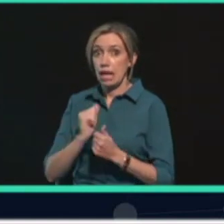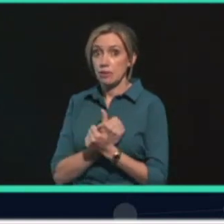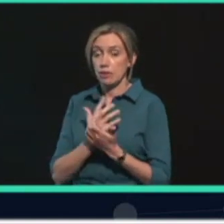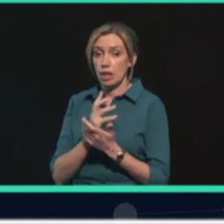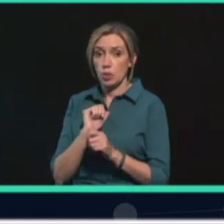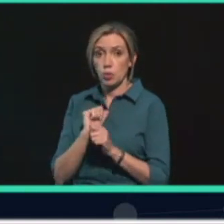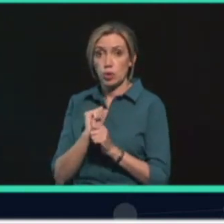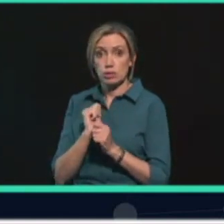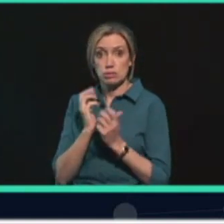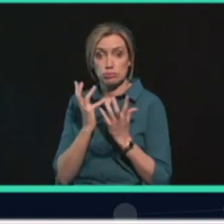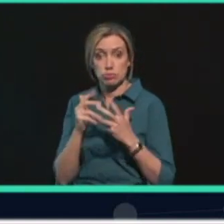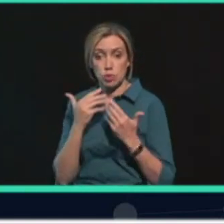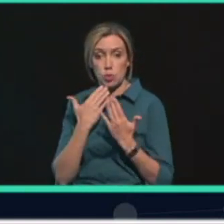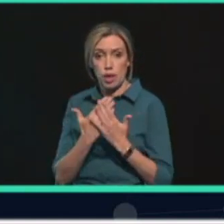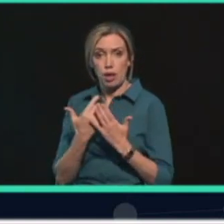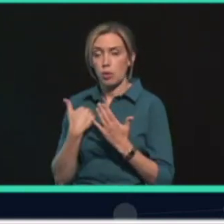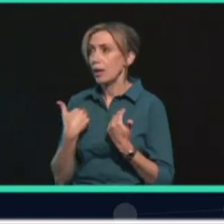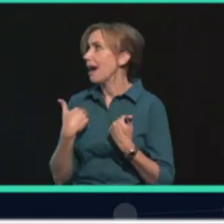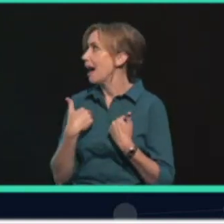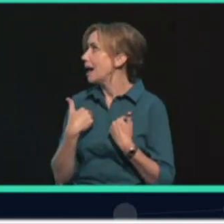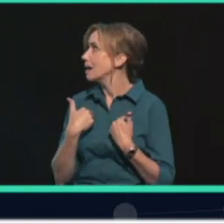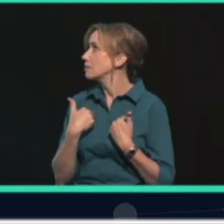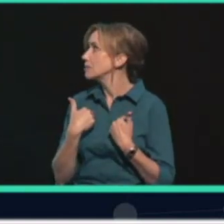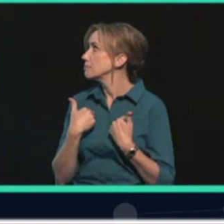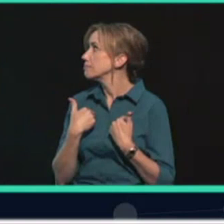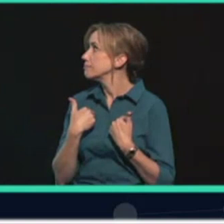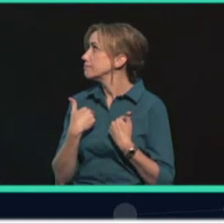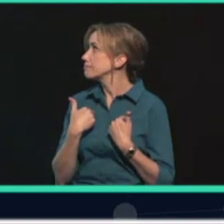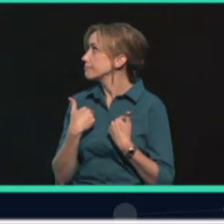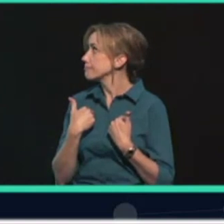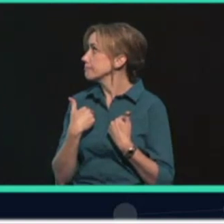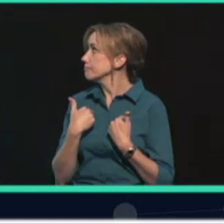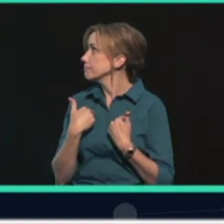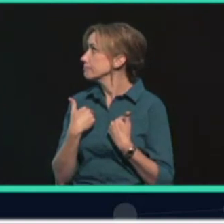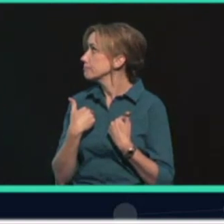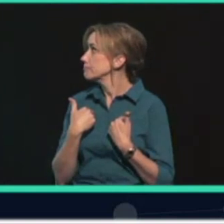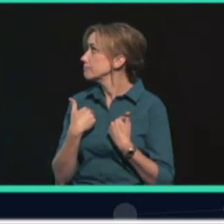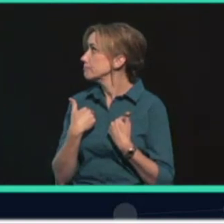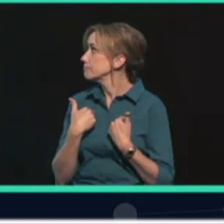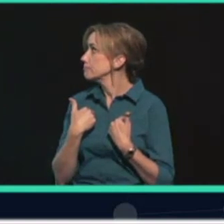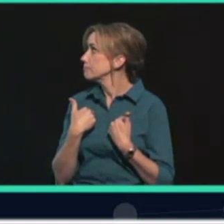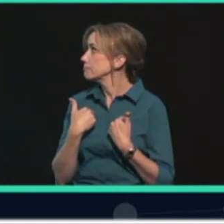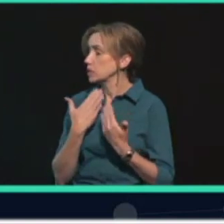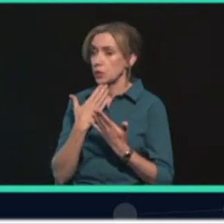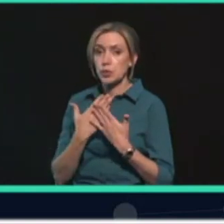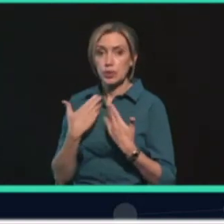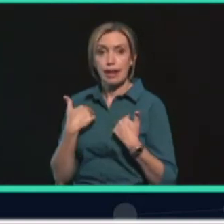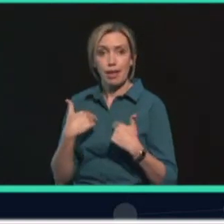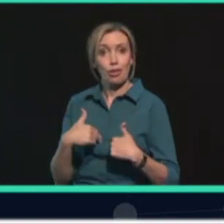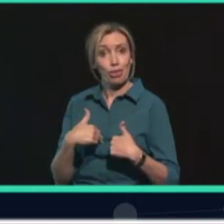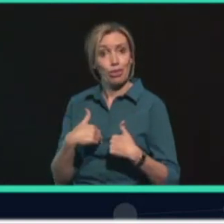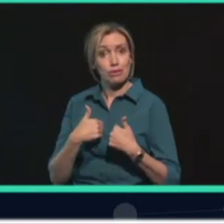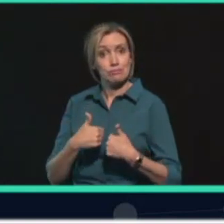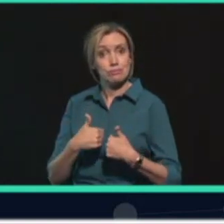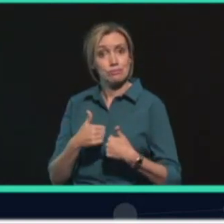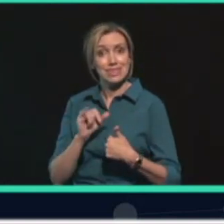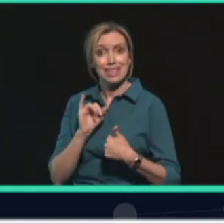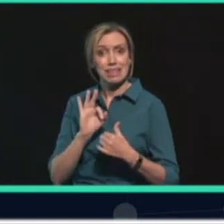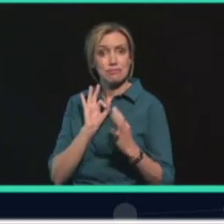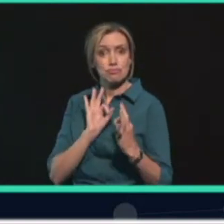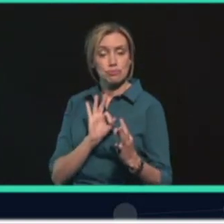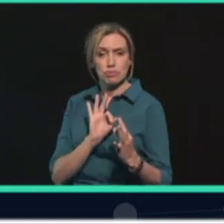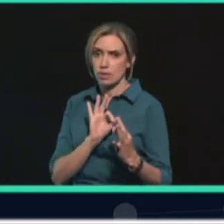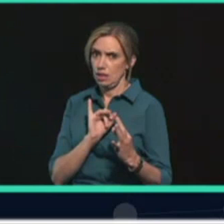so-called oibiosis with our microbiome, and this must be or should be associated with health. If we're